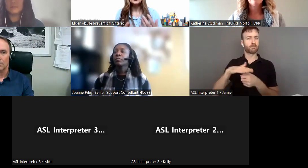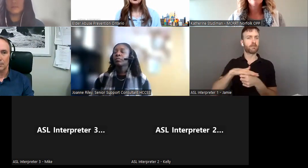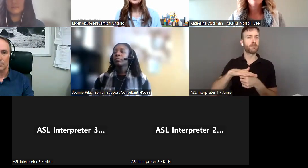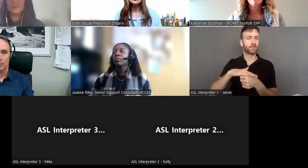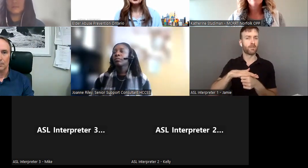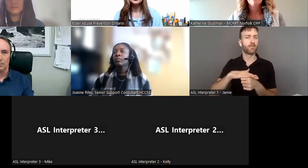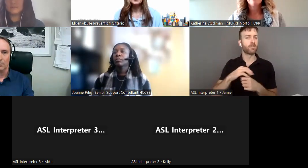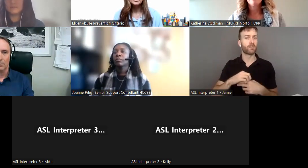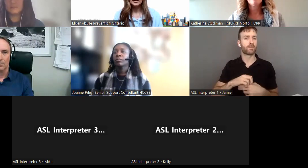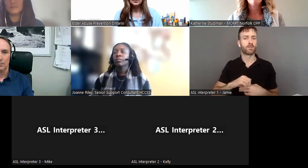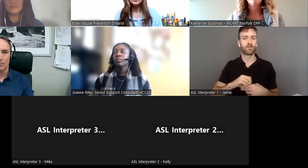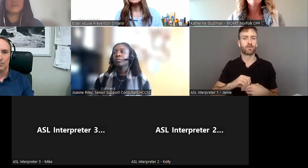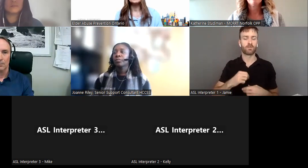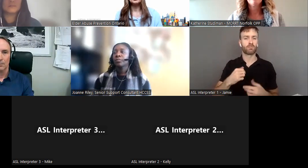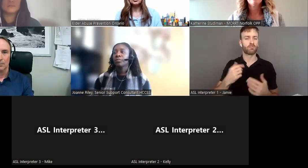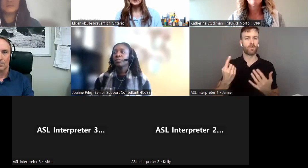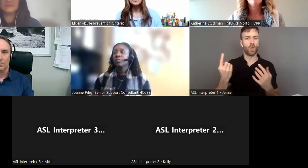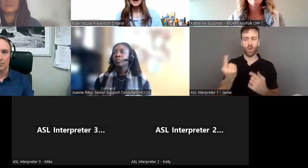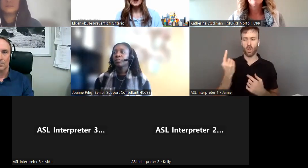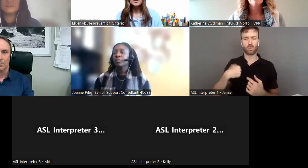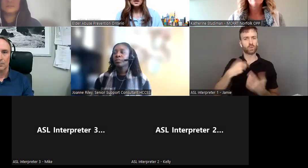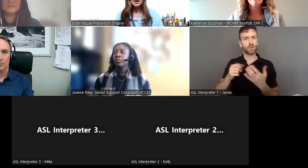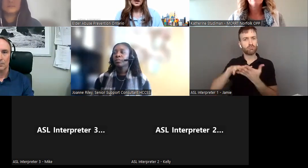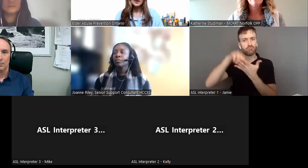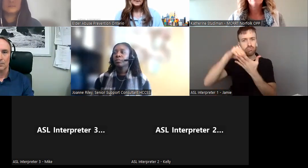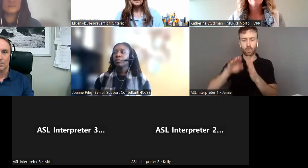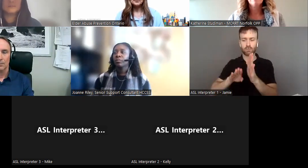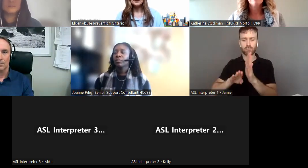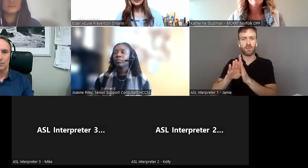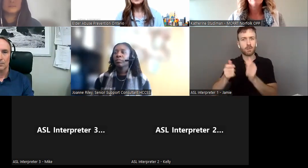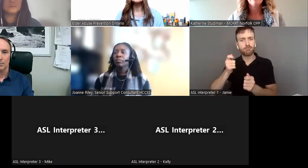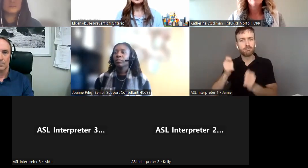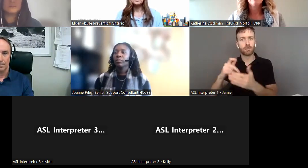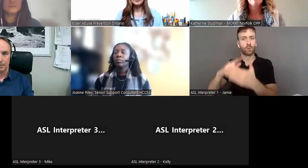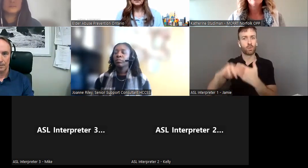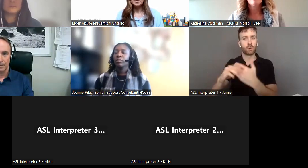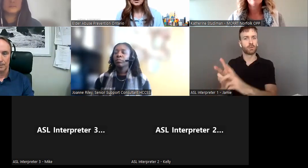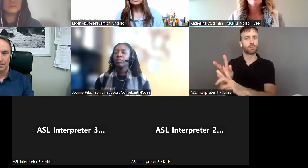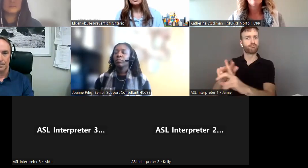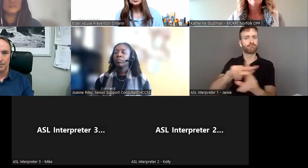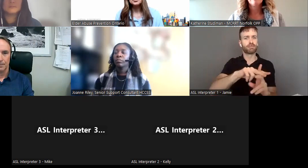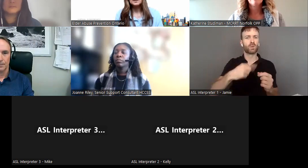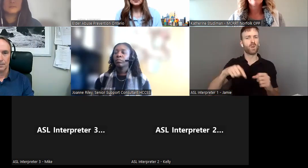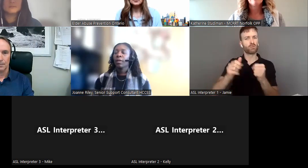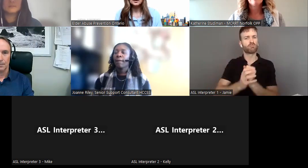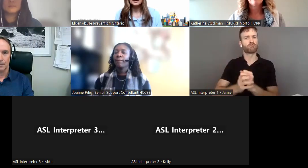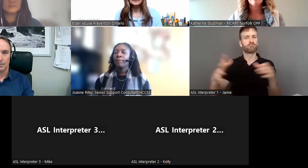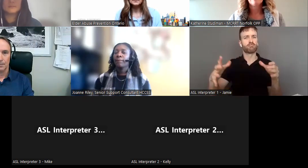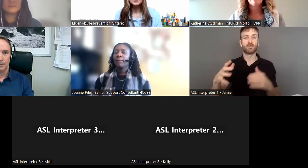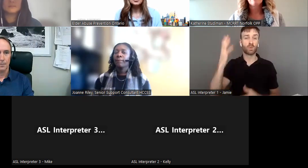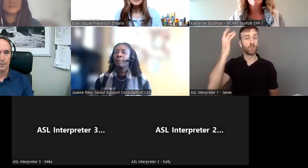Because we can always learn and develop the programs, and we need to expand that because there are so many